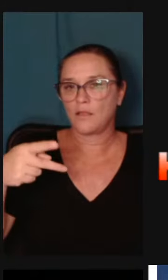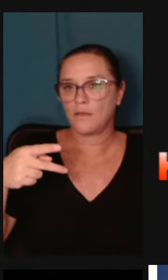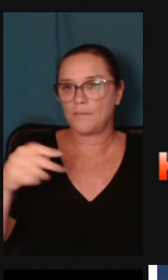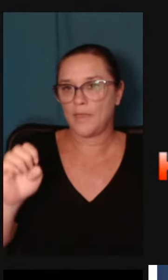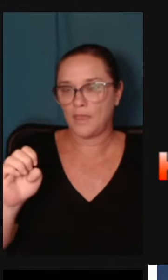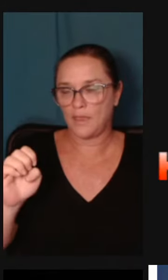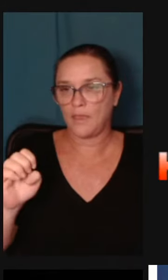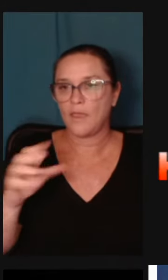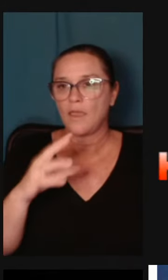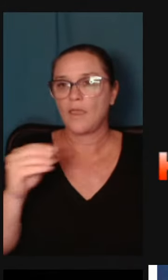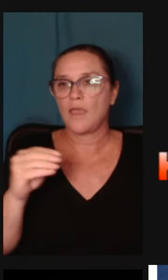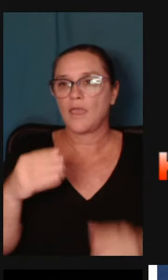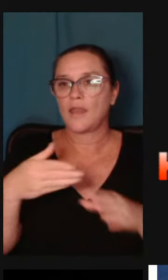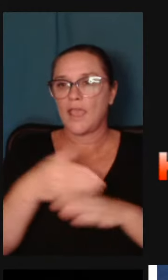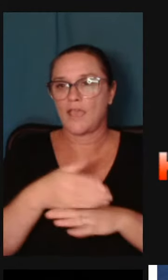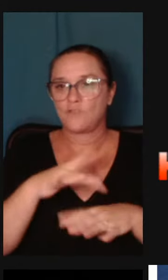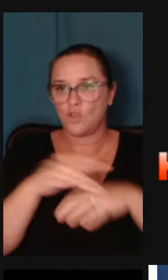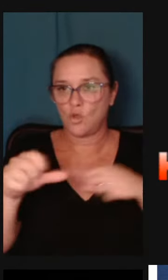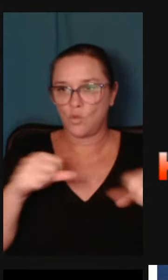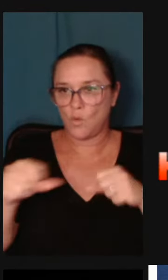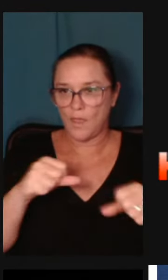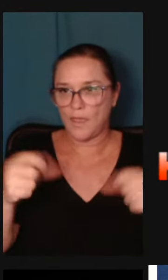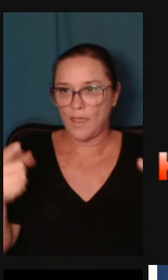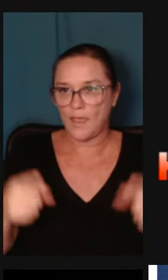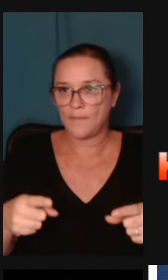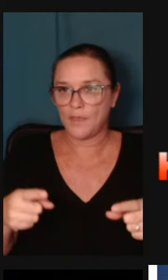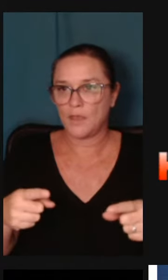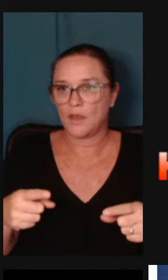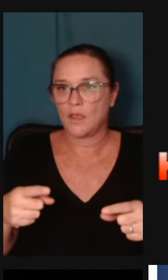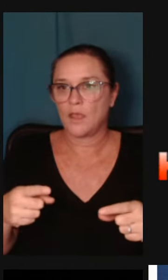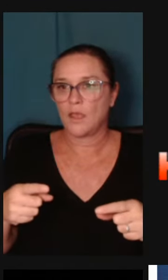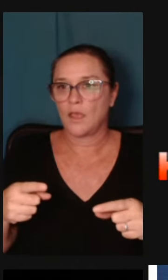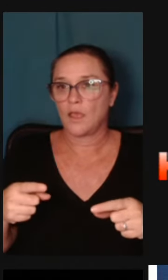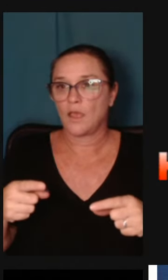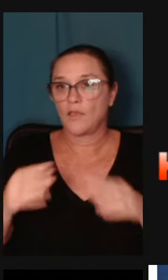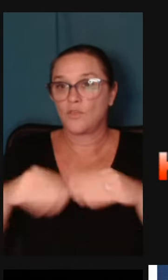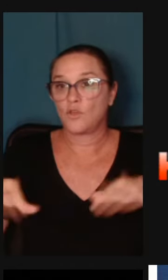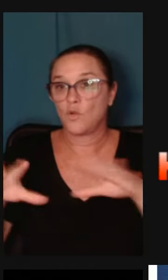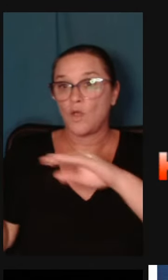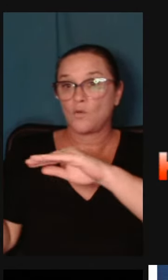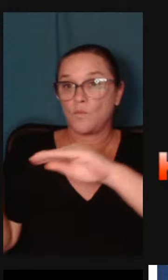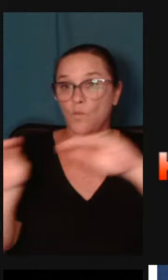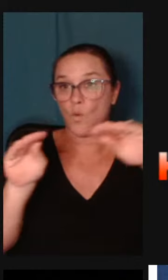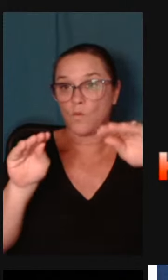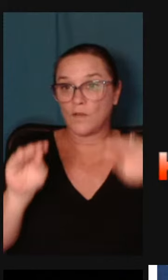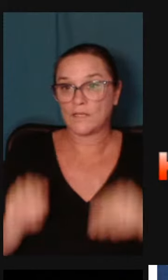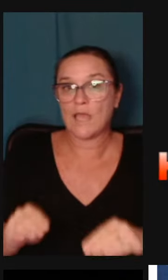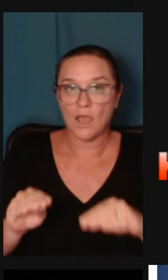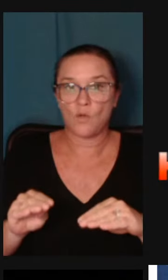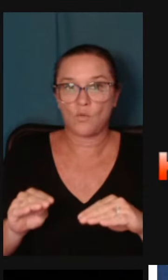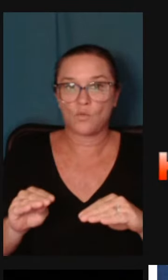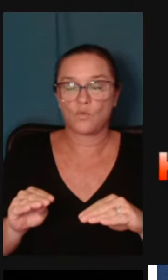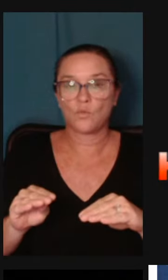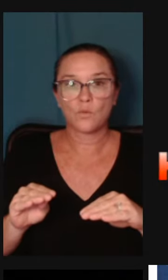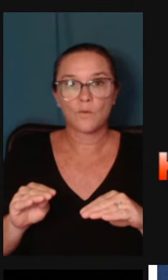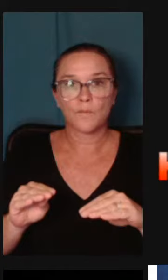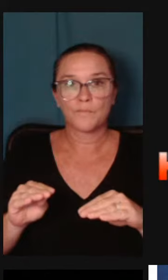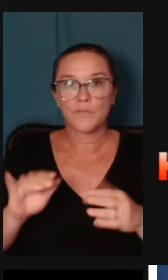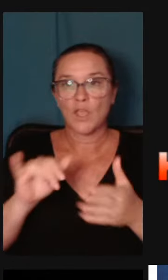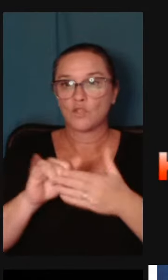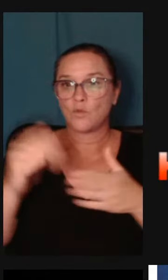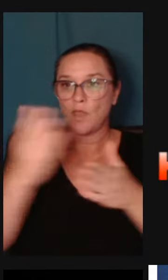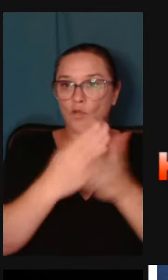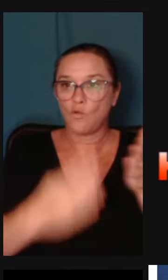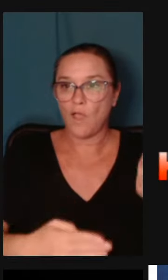the earthquake occurred, the ground had moved out to sea and dropped downwards, such that this crack opened